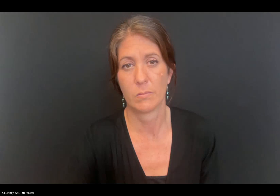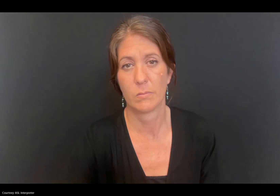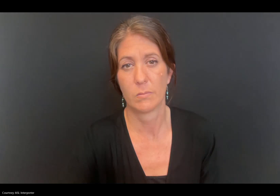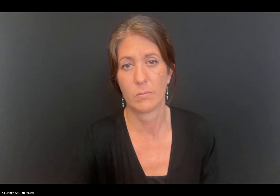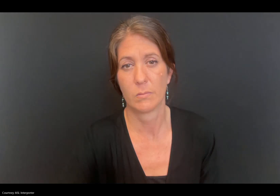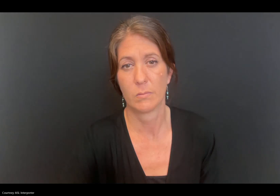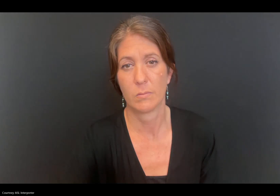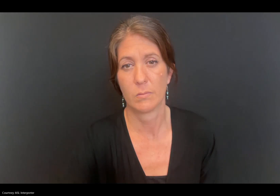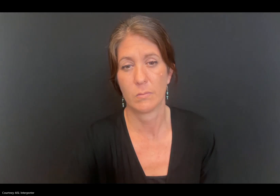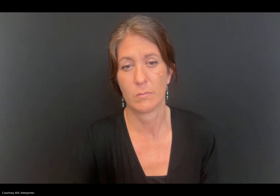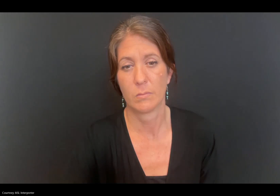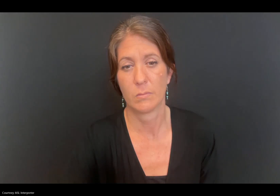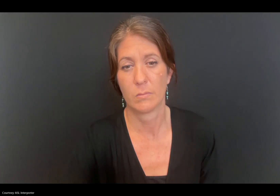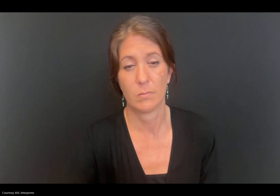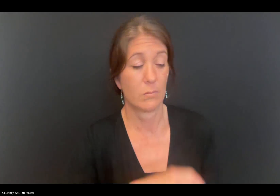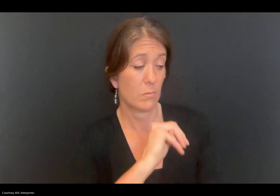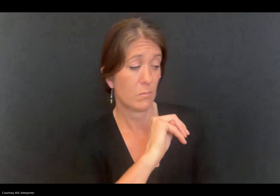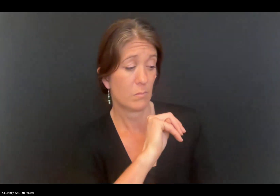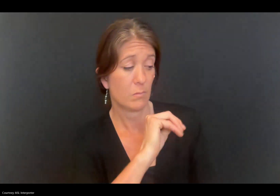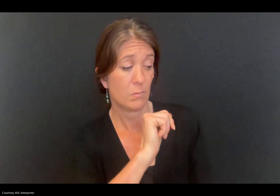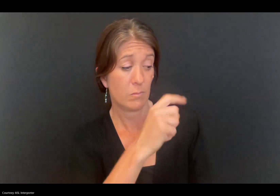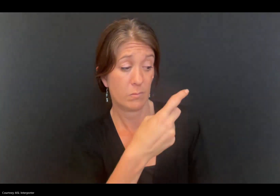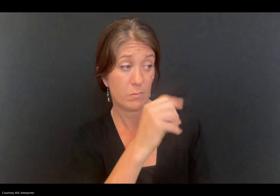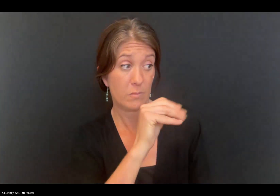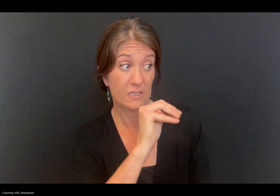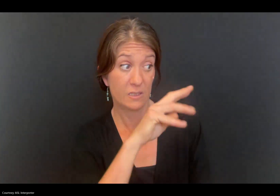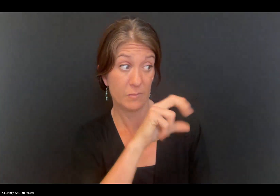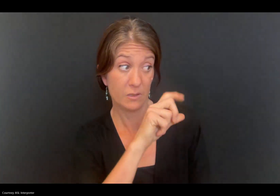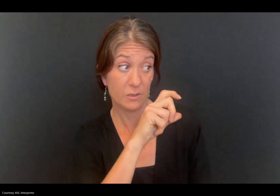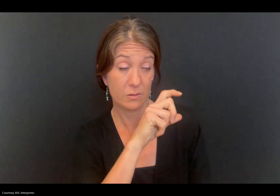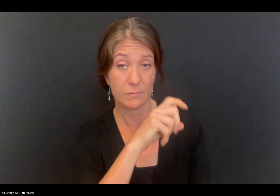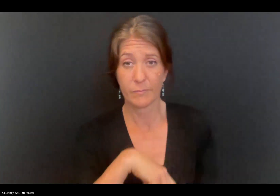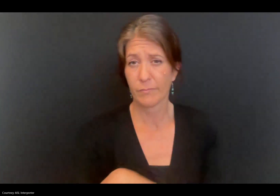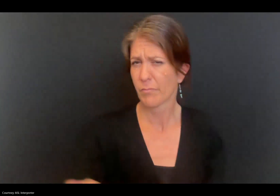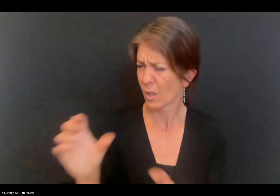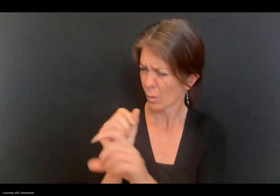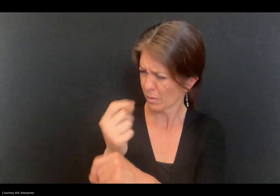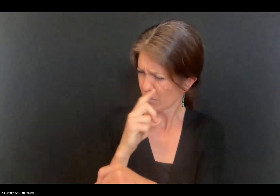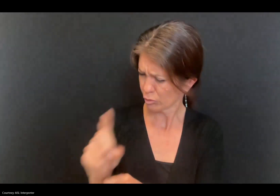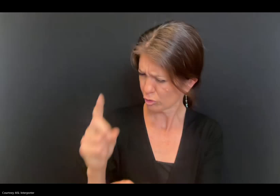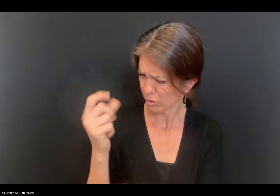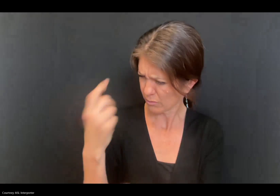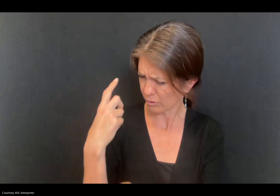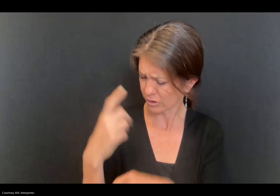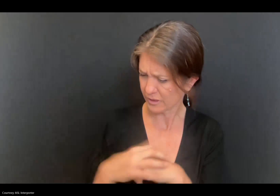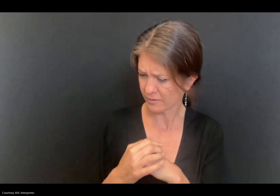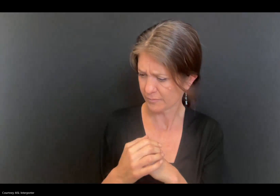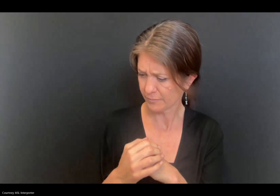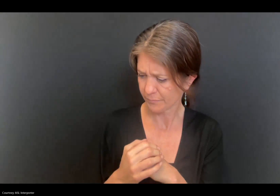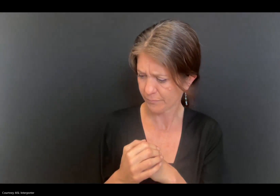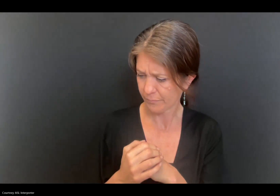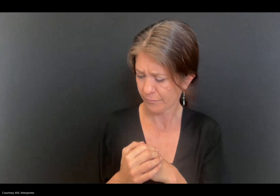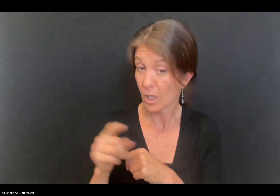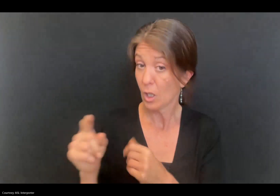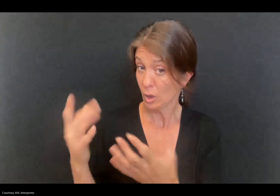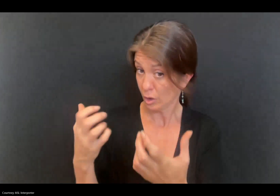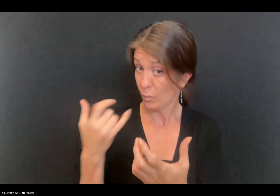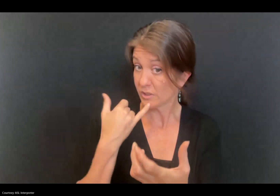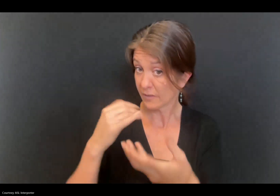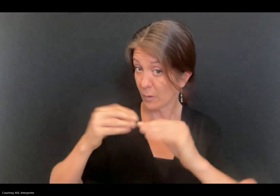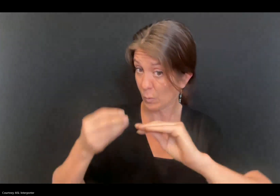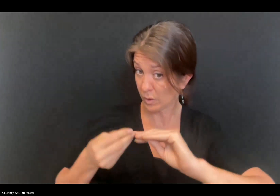Maximus, can you provide that information? So let me make sure I heard you right. So you're wondering a number that a member can call so they can